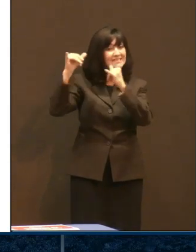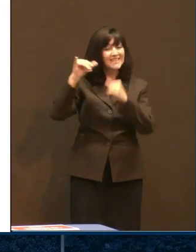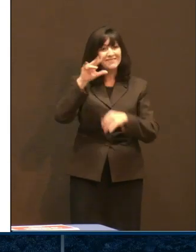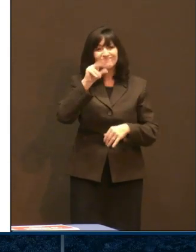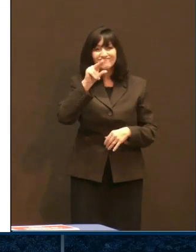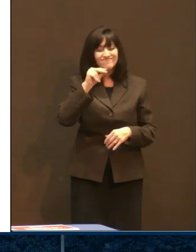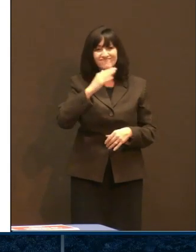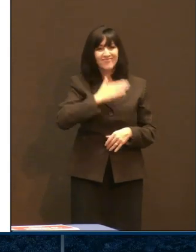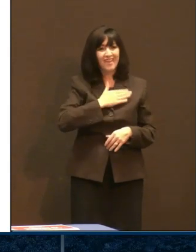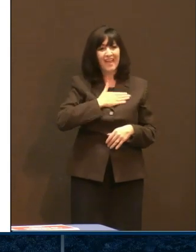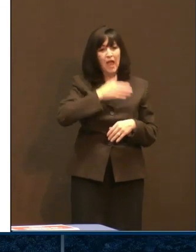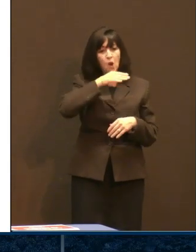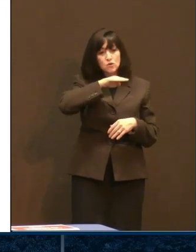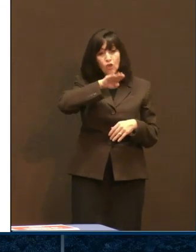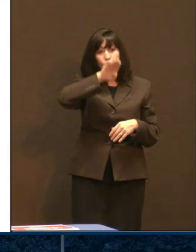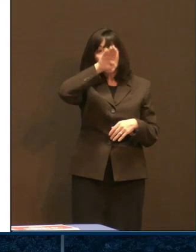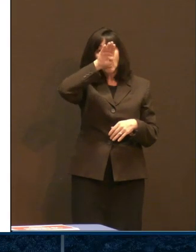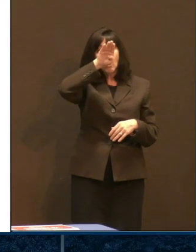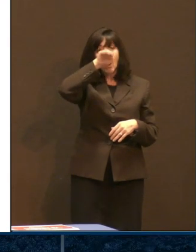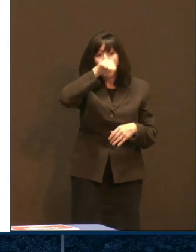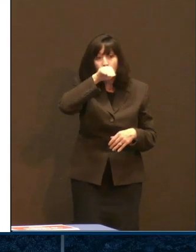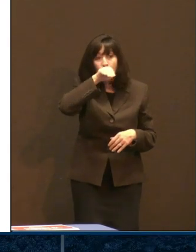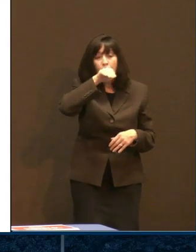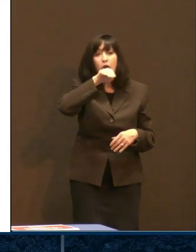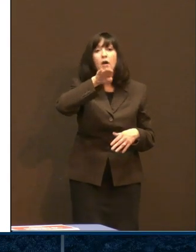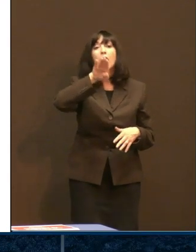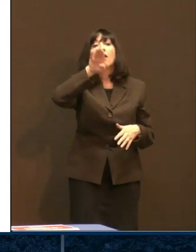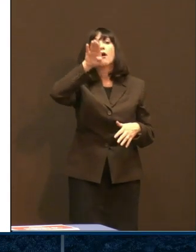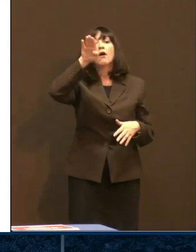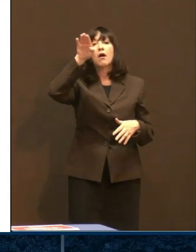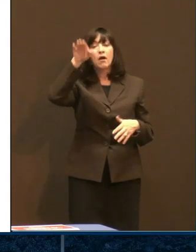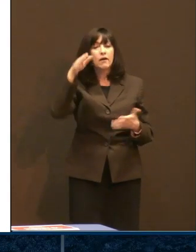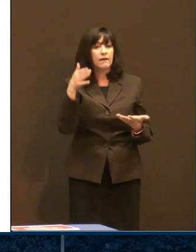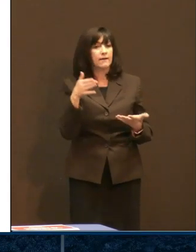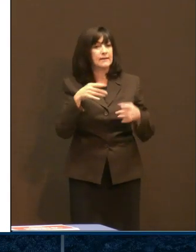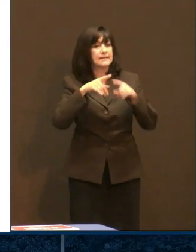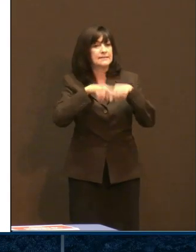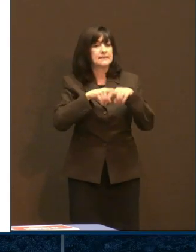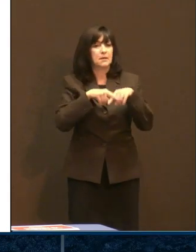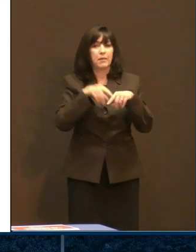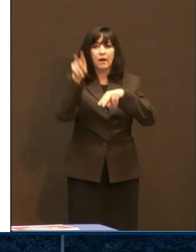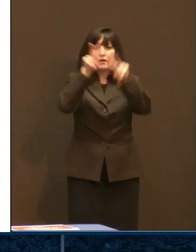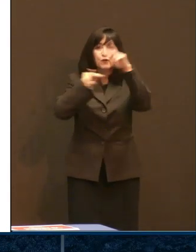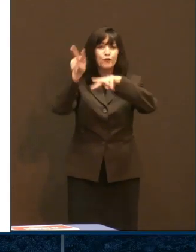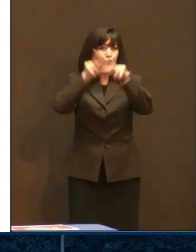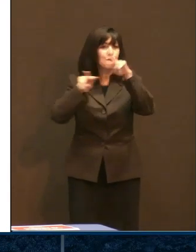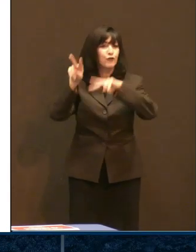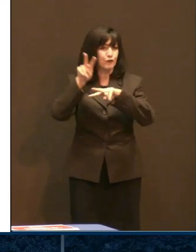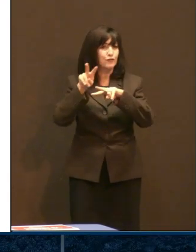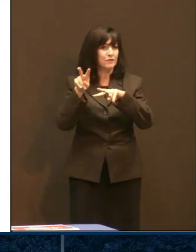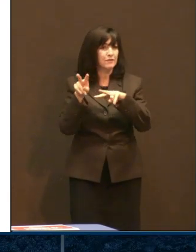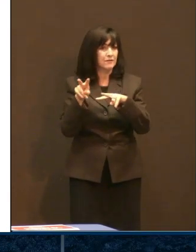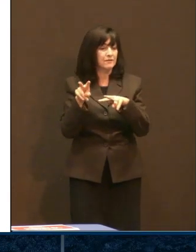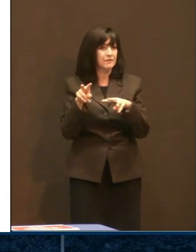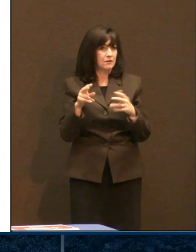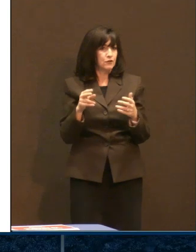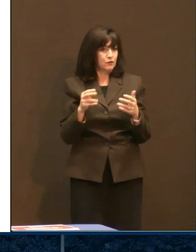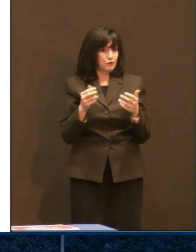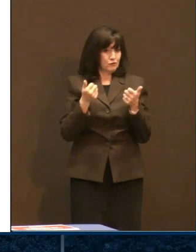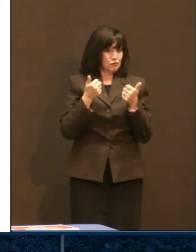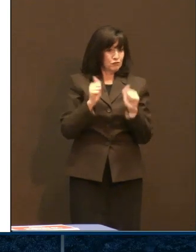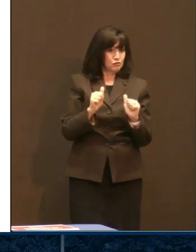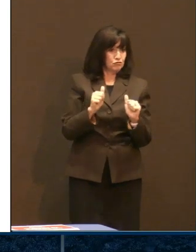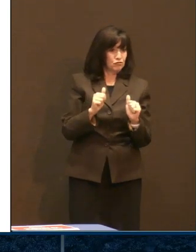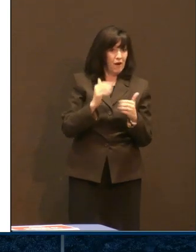more of a gradual up. It looks more than gradual depending on the scale, but if you correct for some